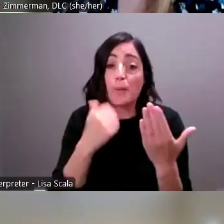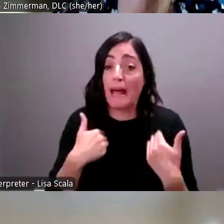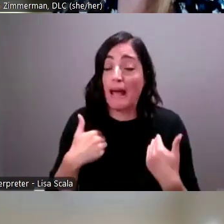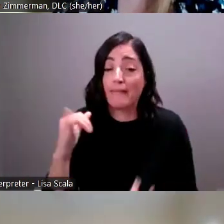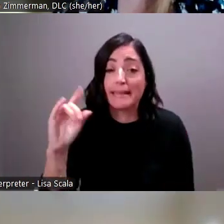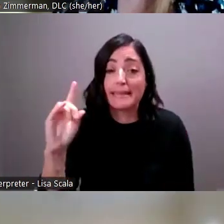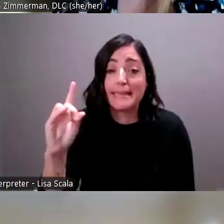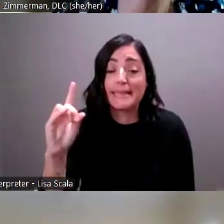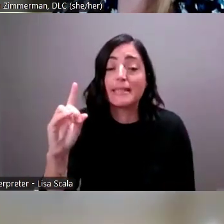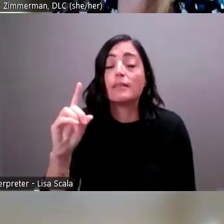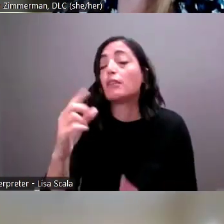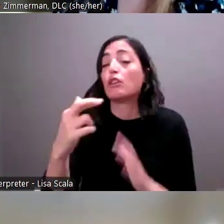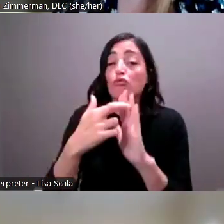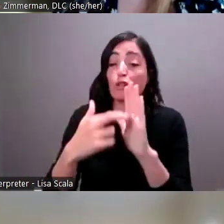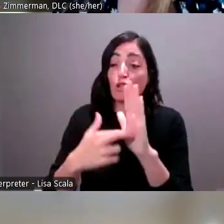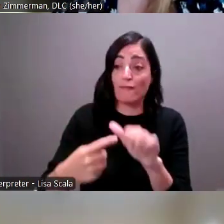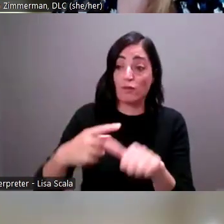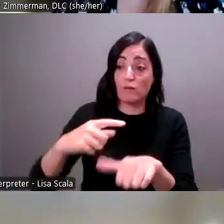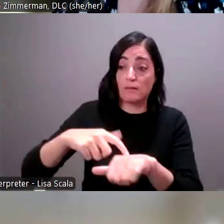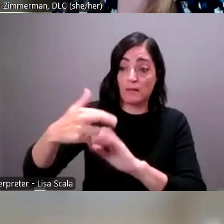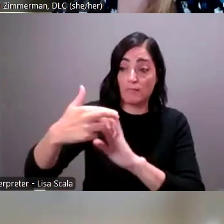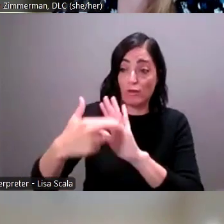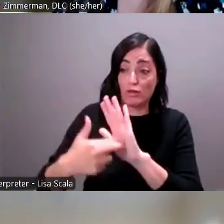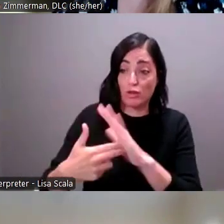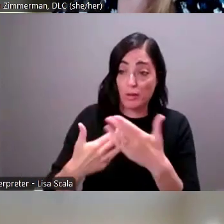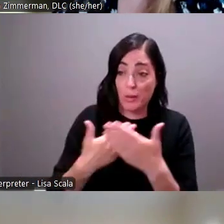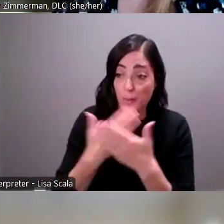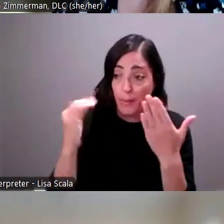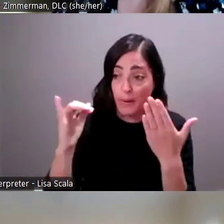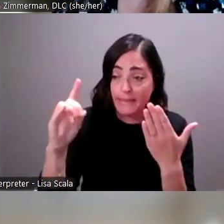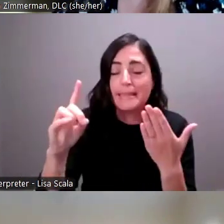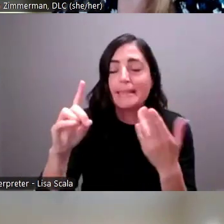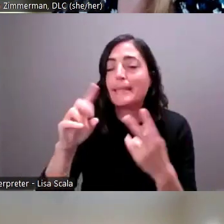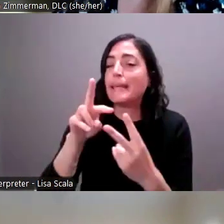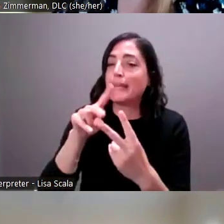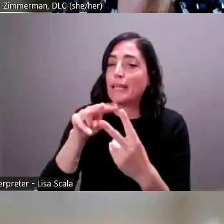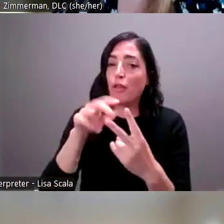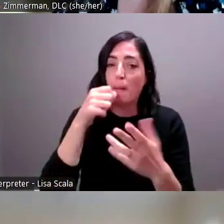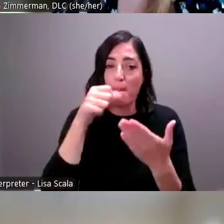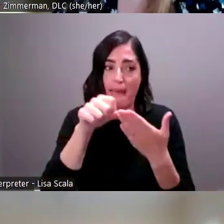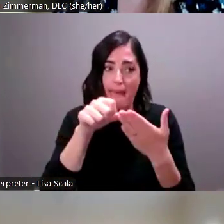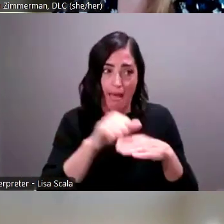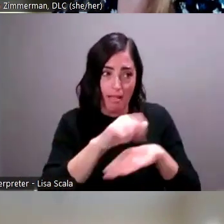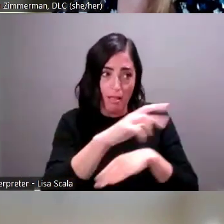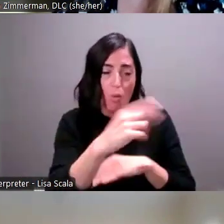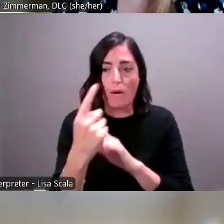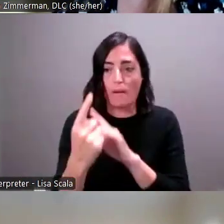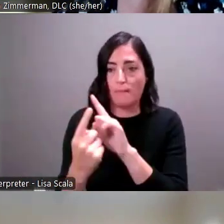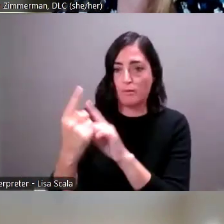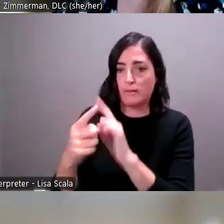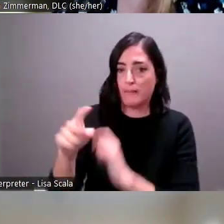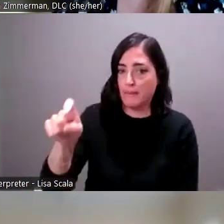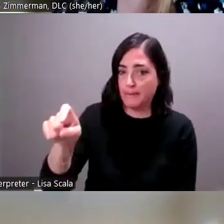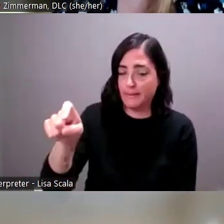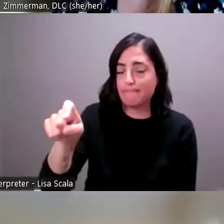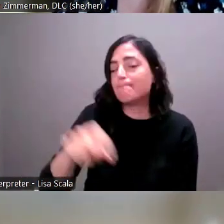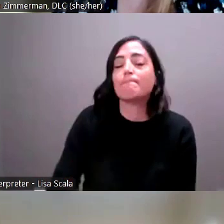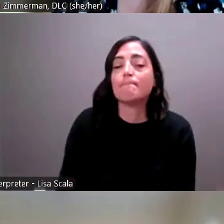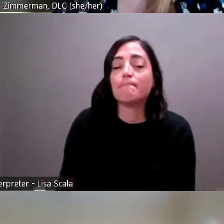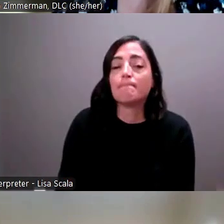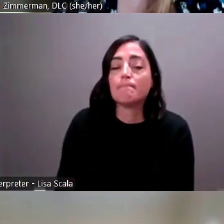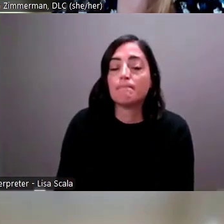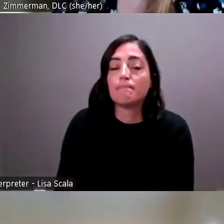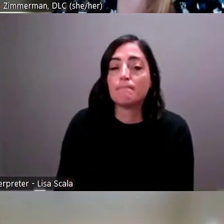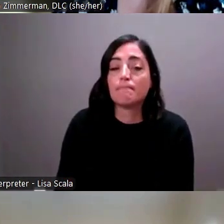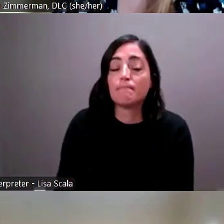you're registering for the first time, then you'll have to do it either by mail or in person. And